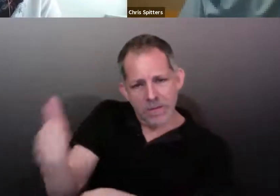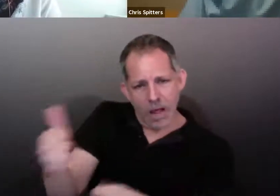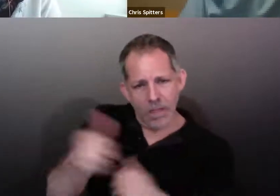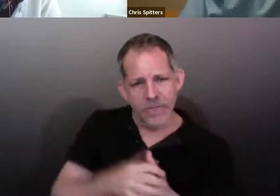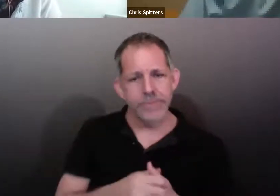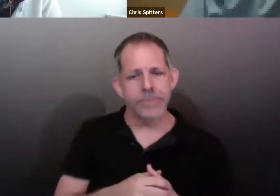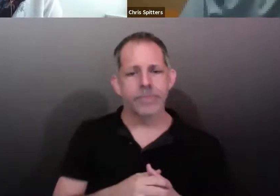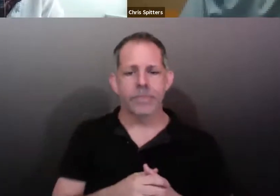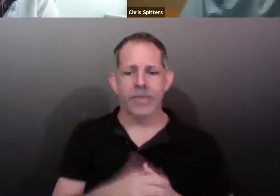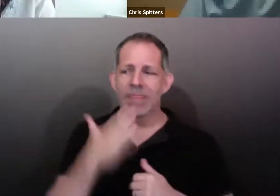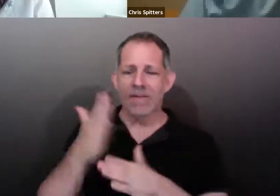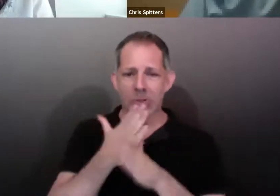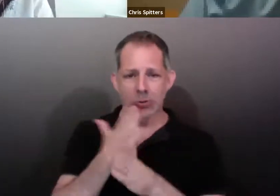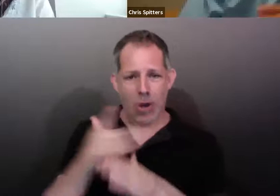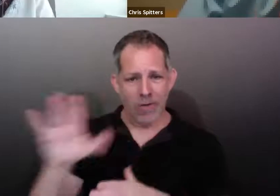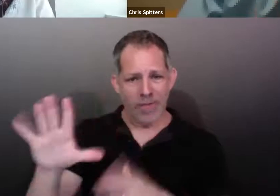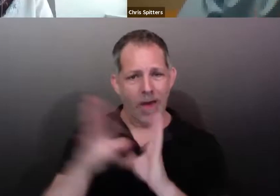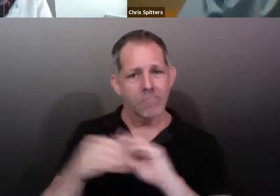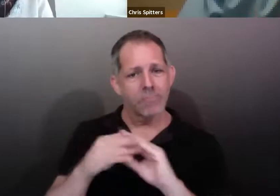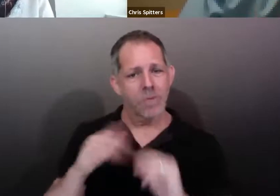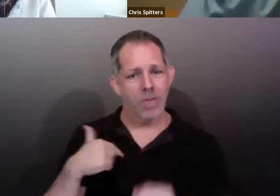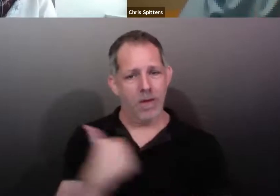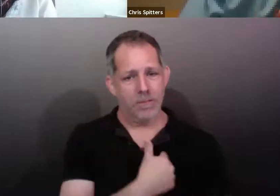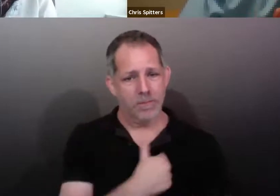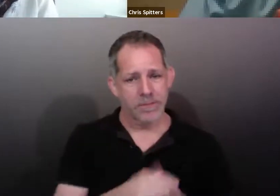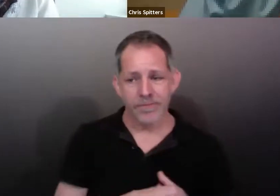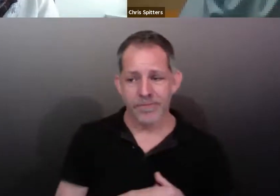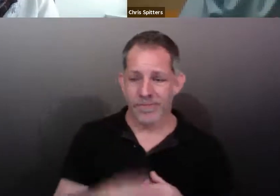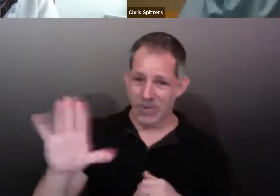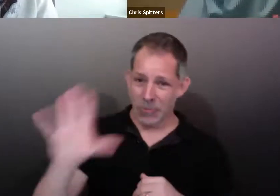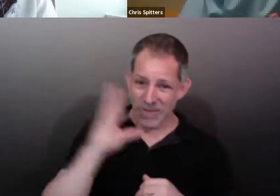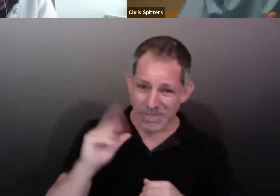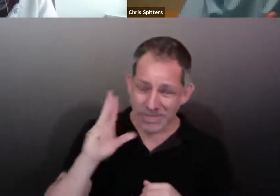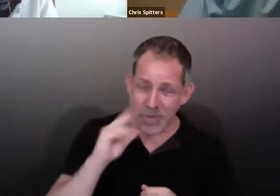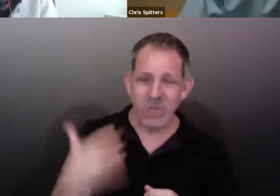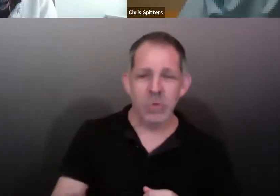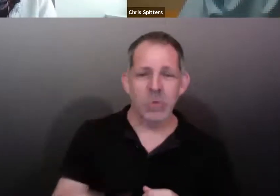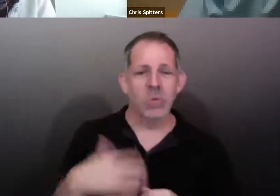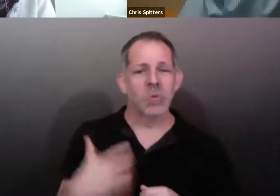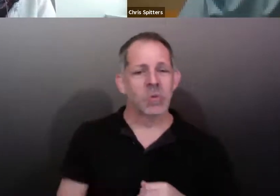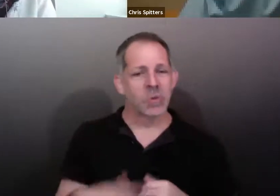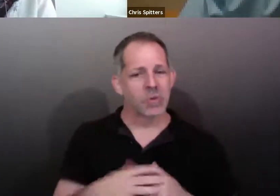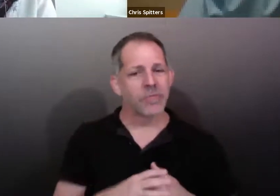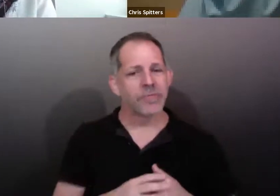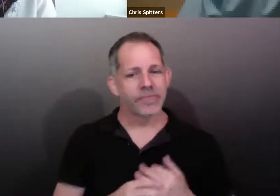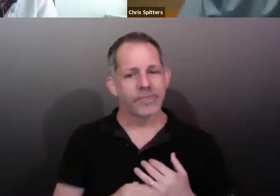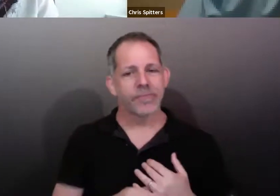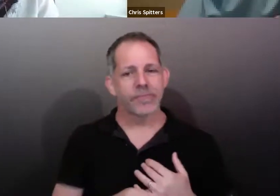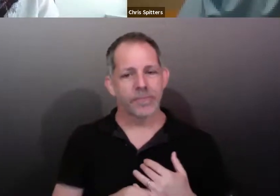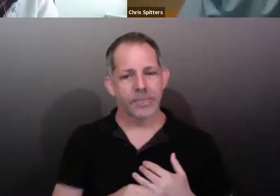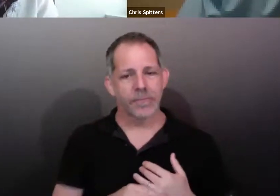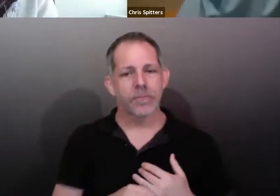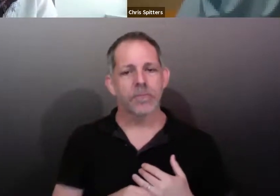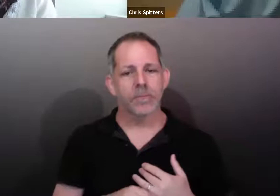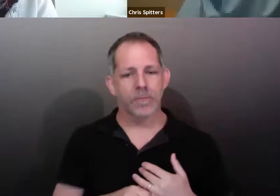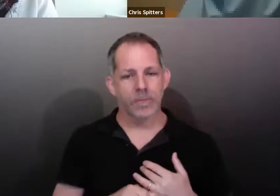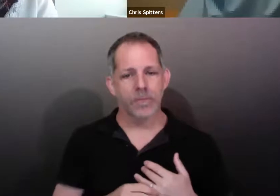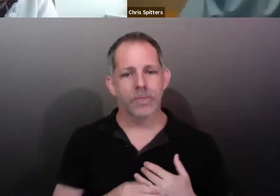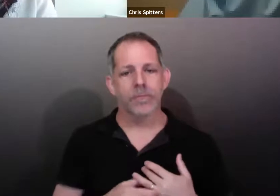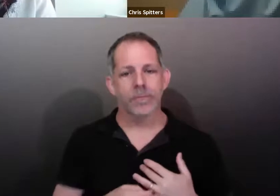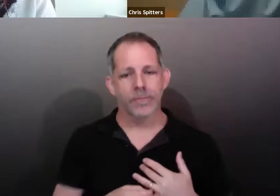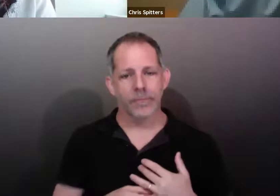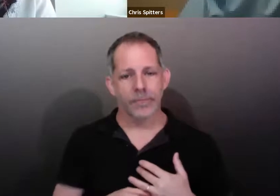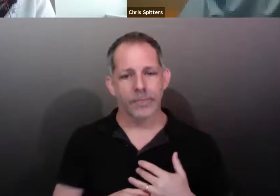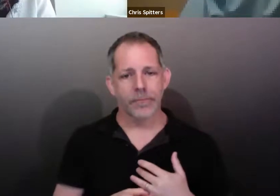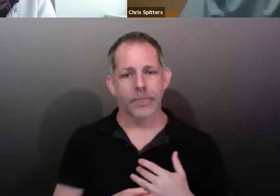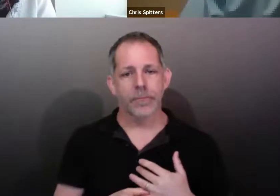experience, we have limited experience knowing what the natural course of events is as